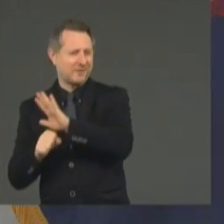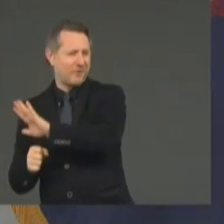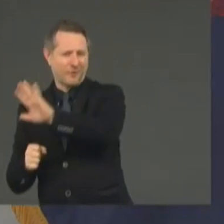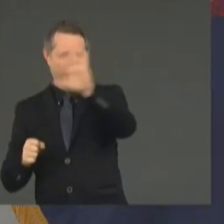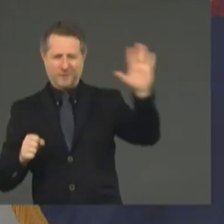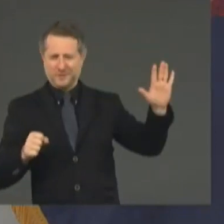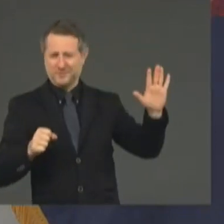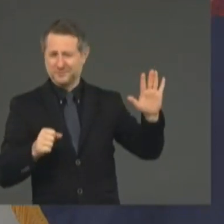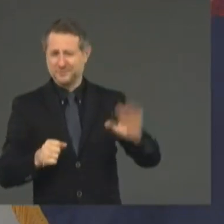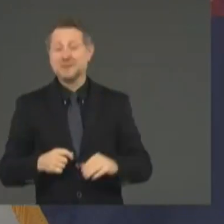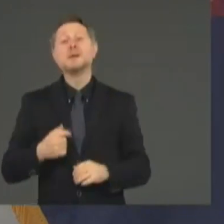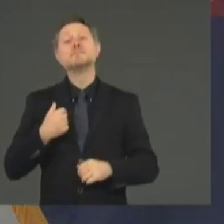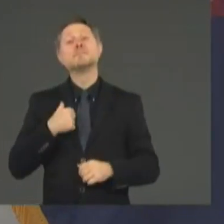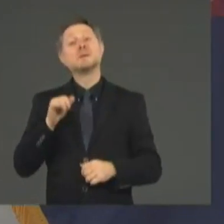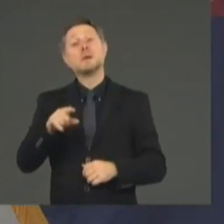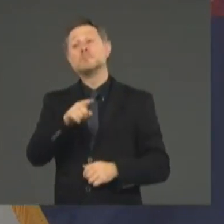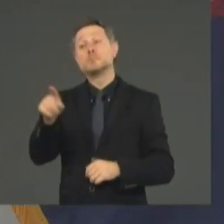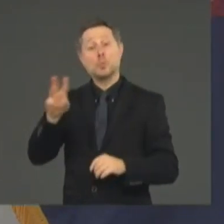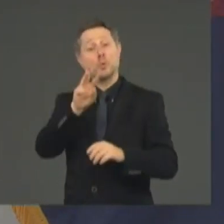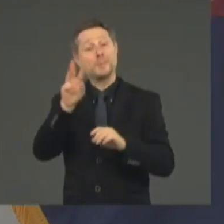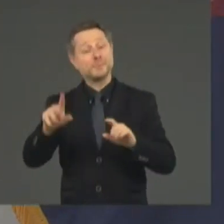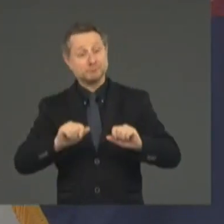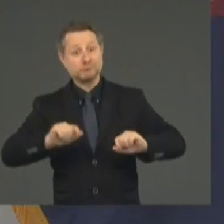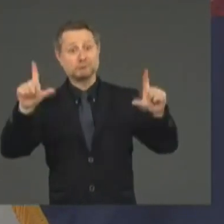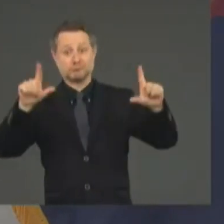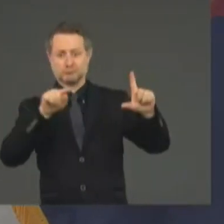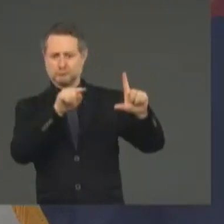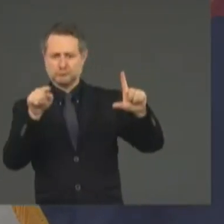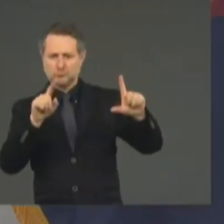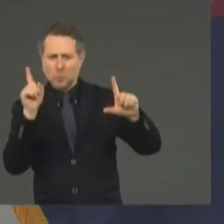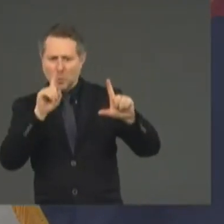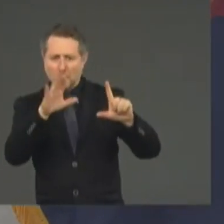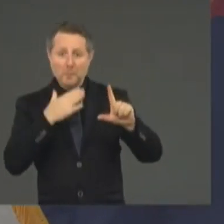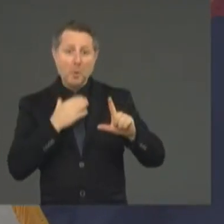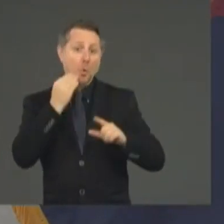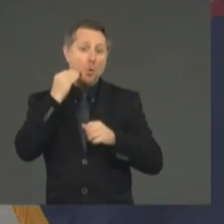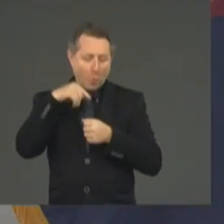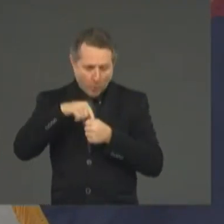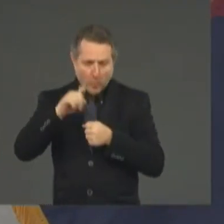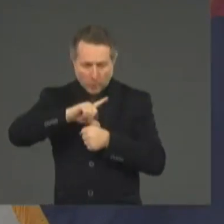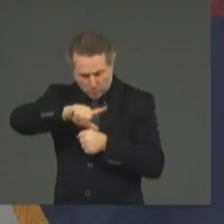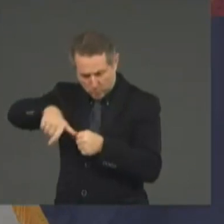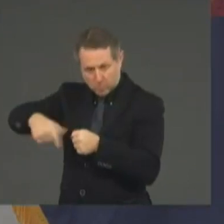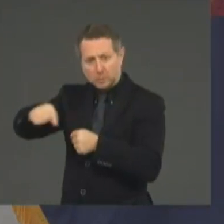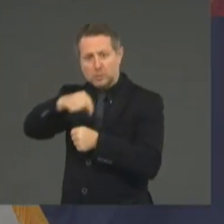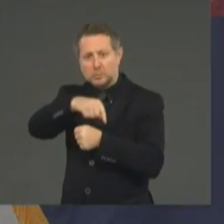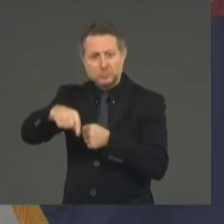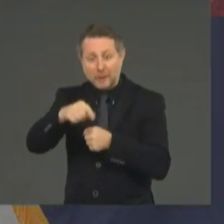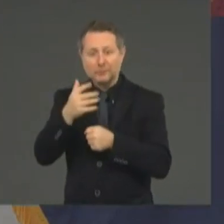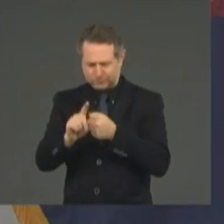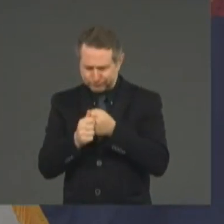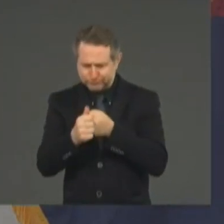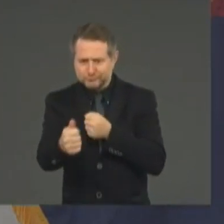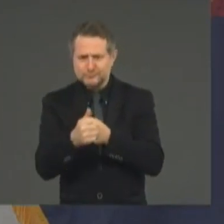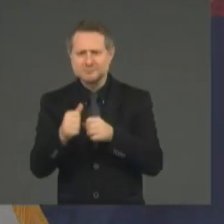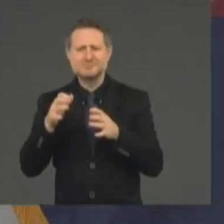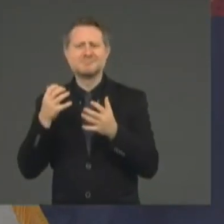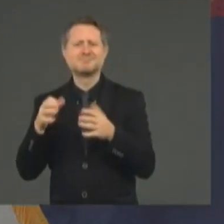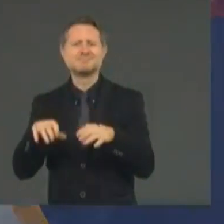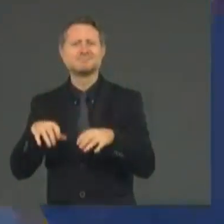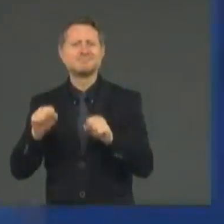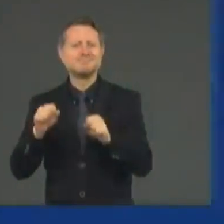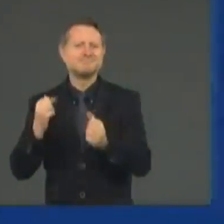web. It shows you right where the location is. You can sign up and go. Let's give you some facts on today. Number